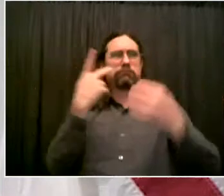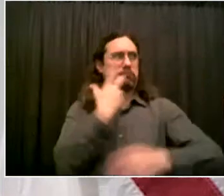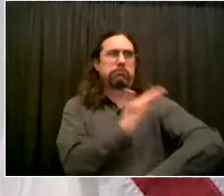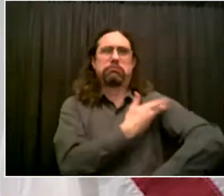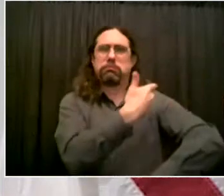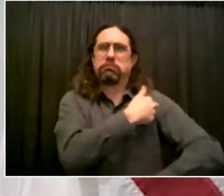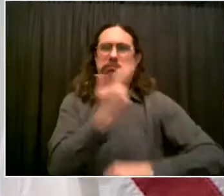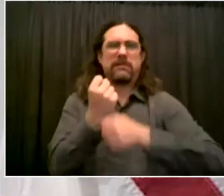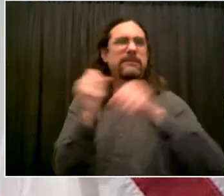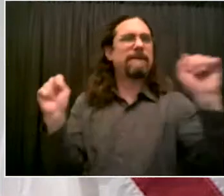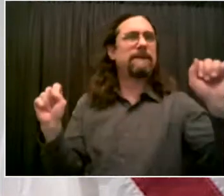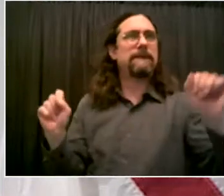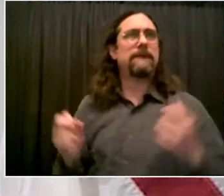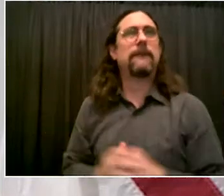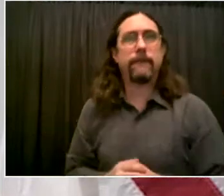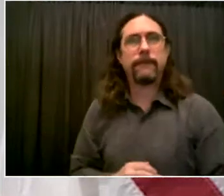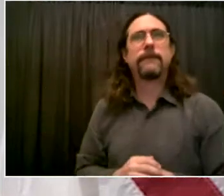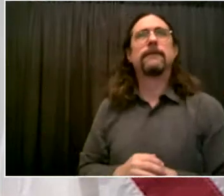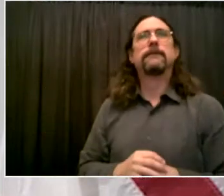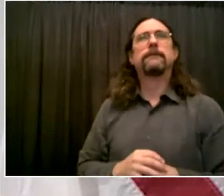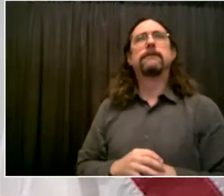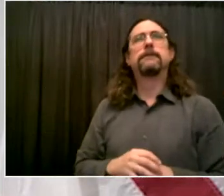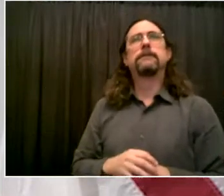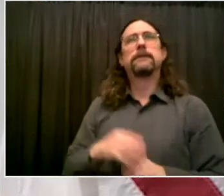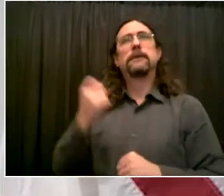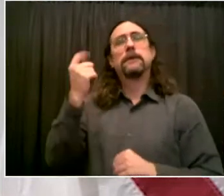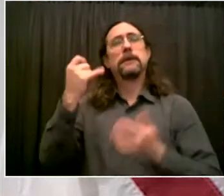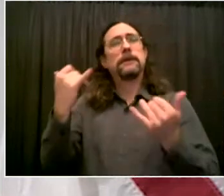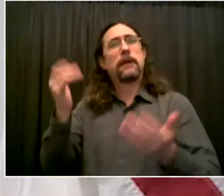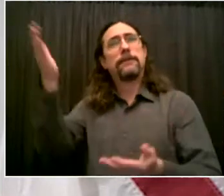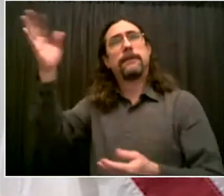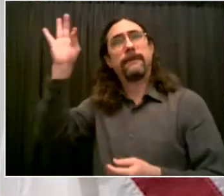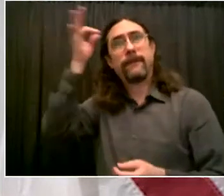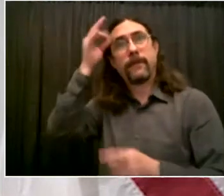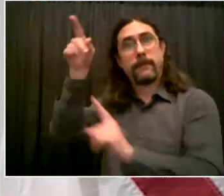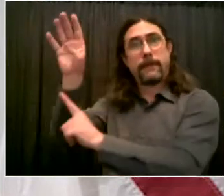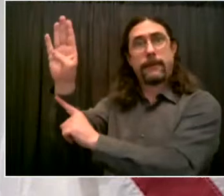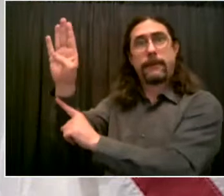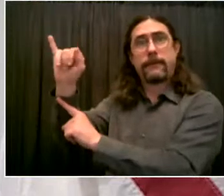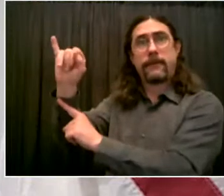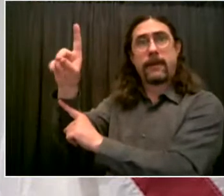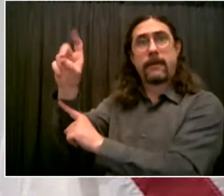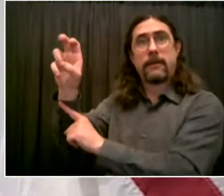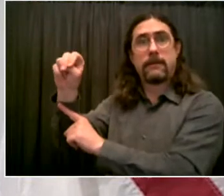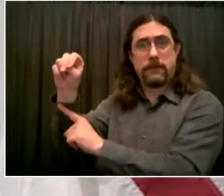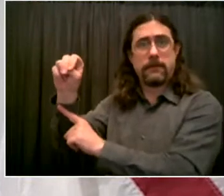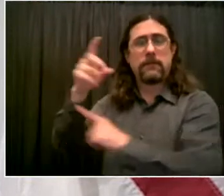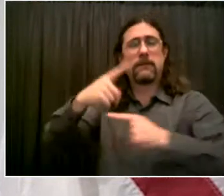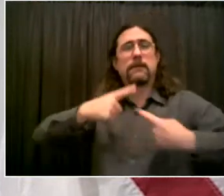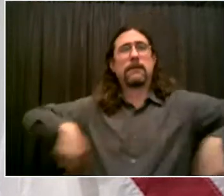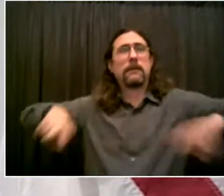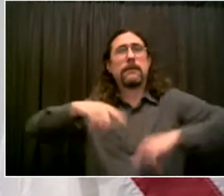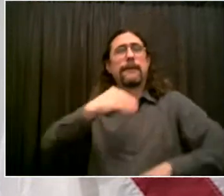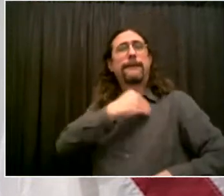Biden administration right now on increasing local control, increasing direct allocation without strings attached